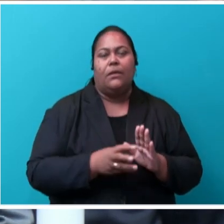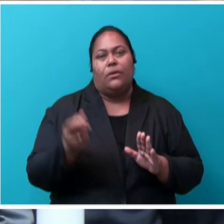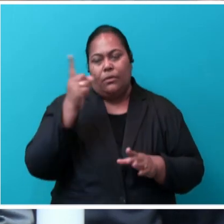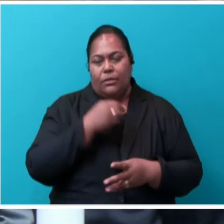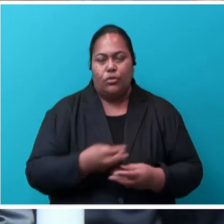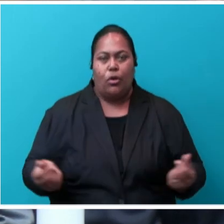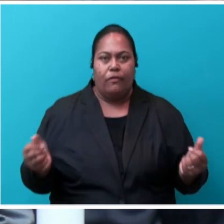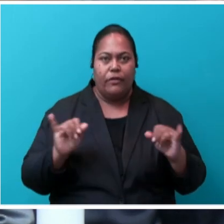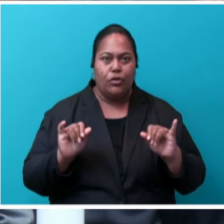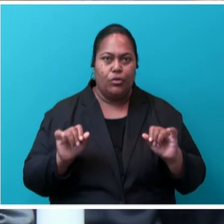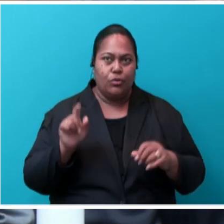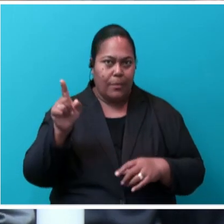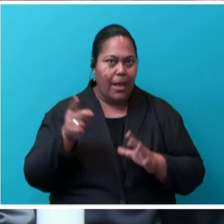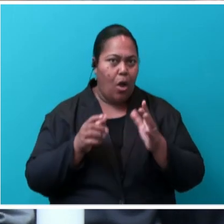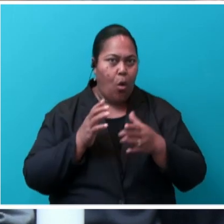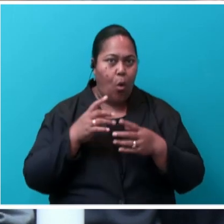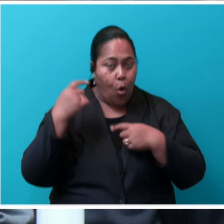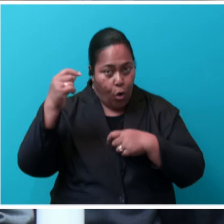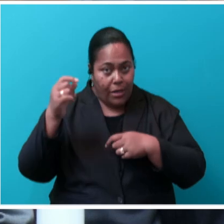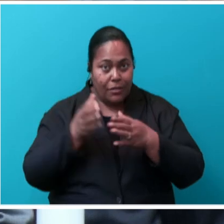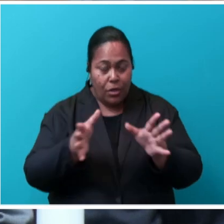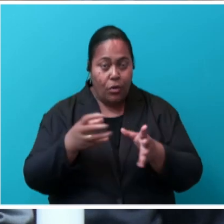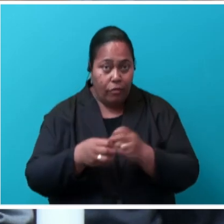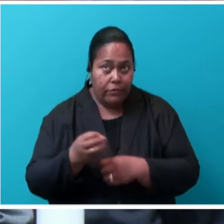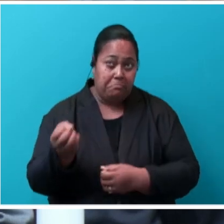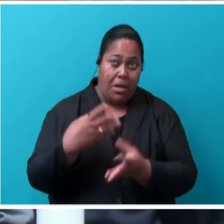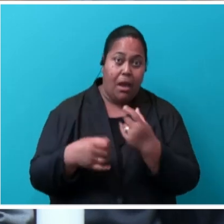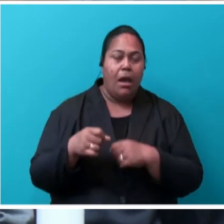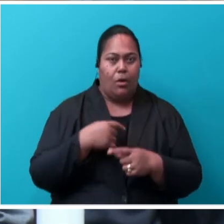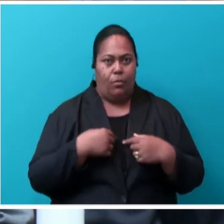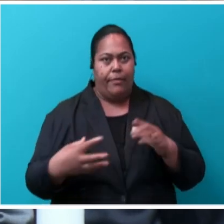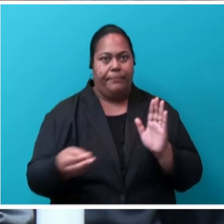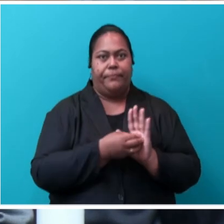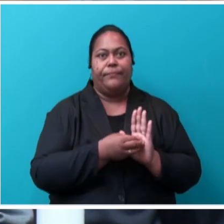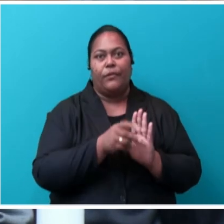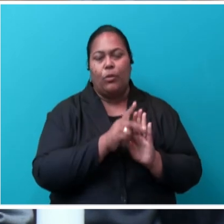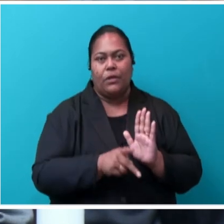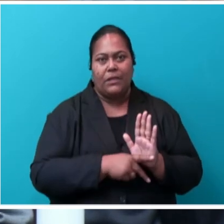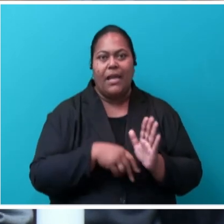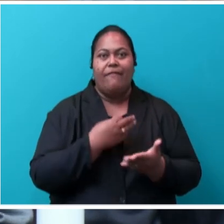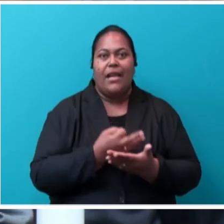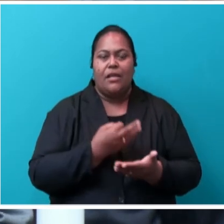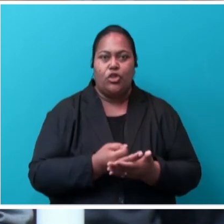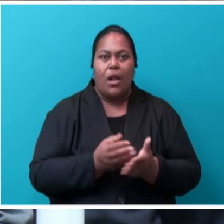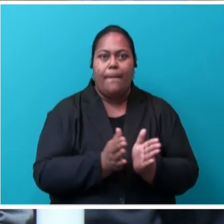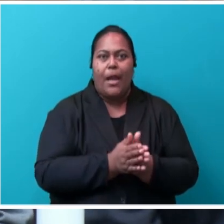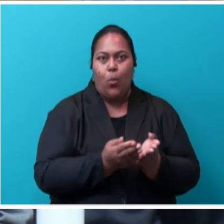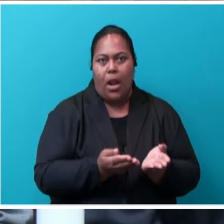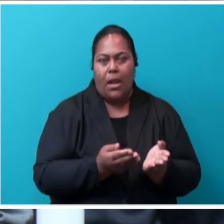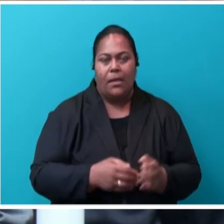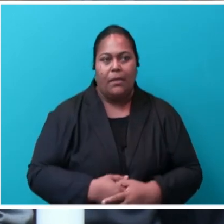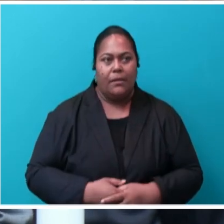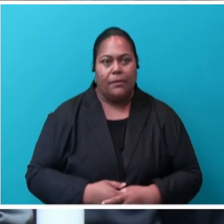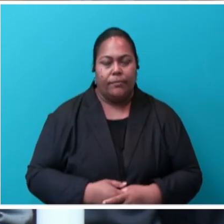the Auditor-General. This also includes the financial manual, Mr. Speaker, sir. And one thing that